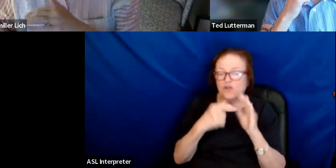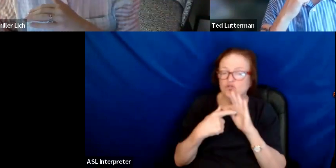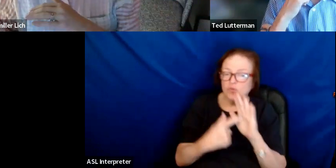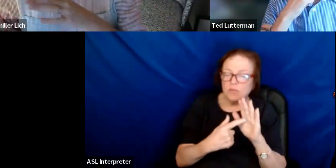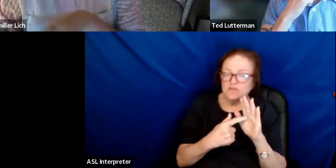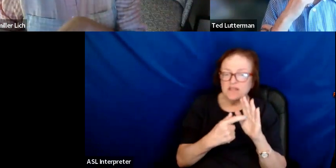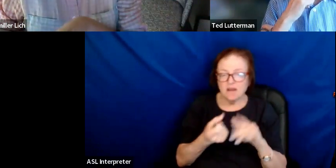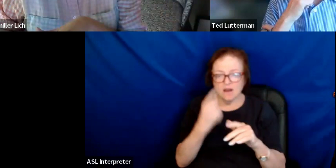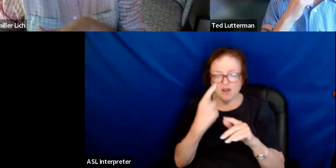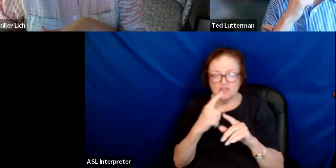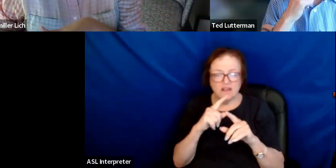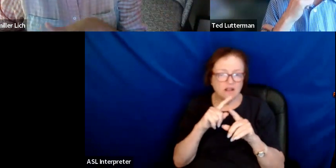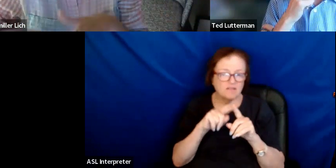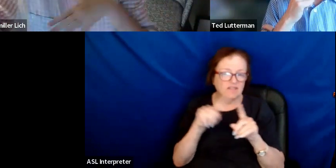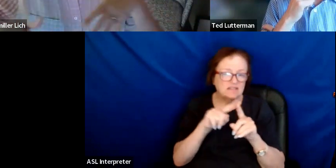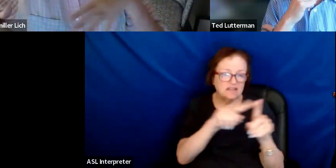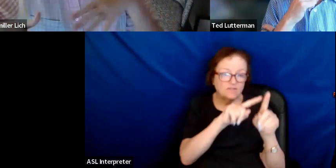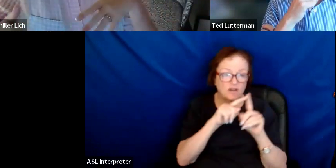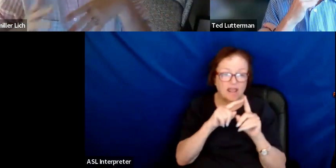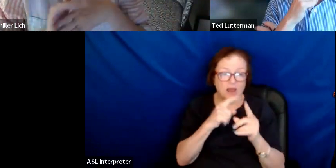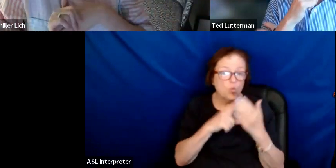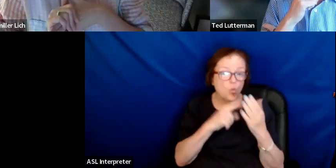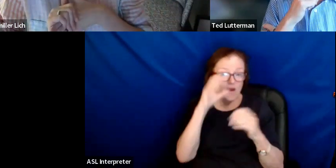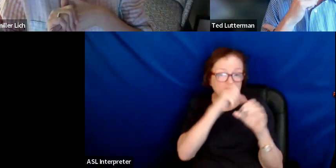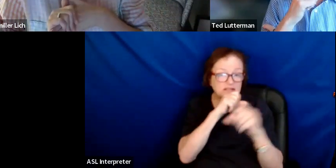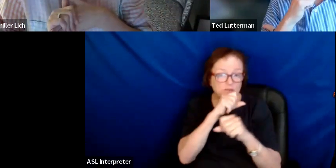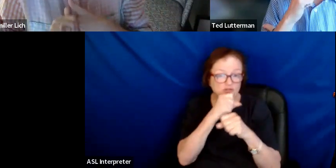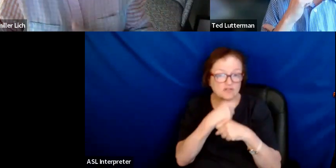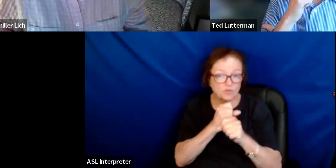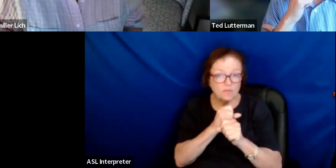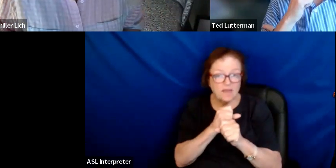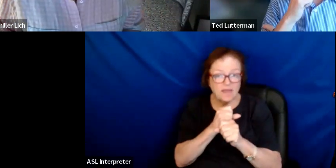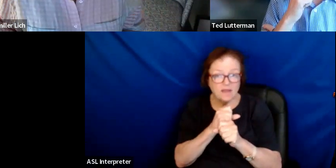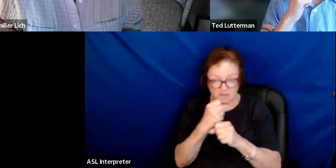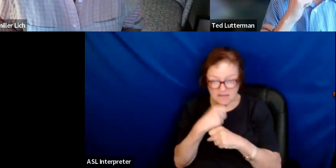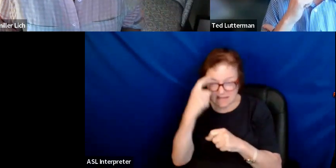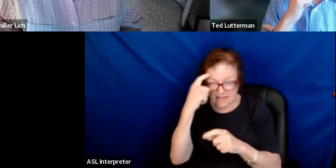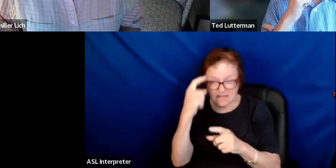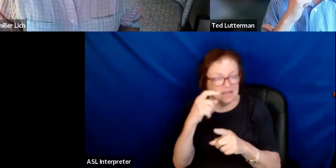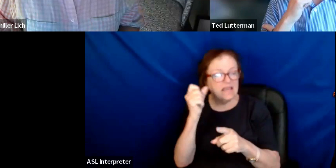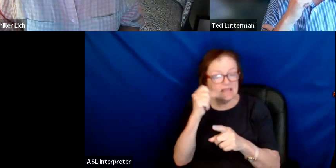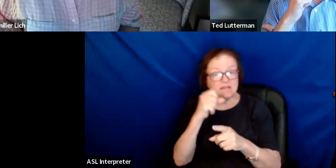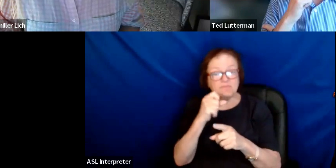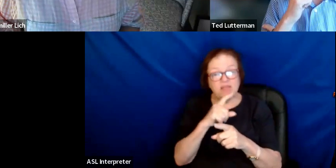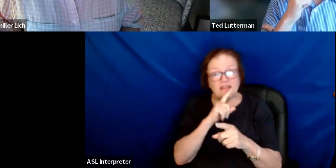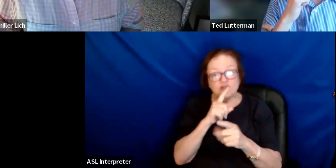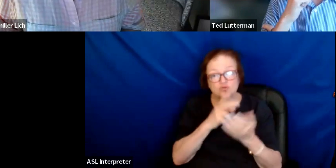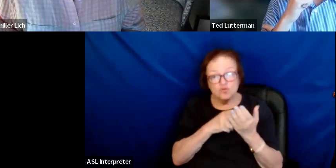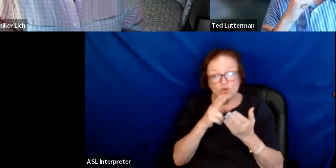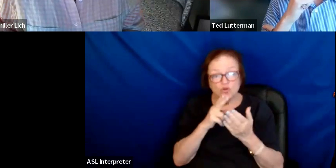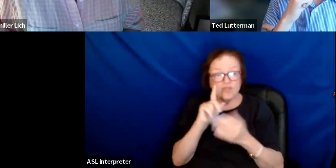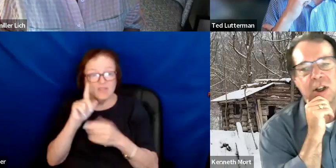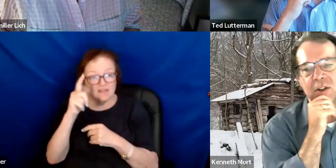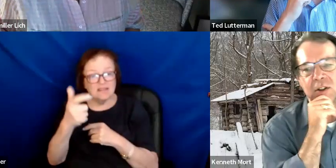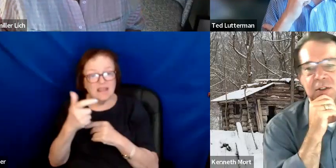how, the simplifying assumptions that we're making bias the results. Does that make sense? Yep. And in truth, down the road, we look